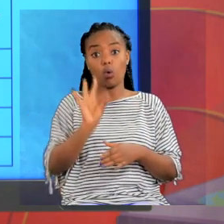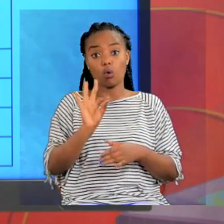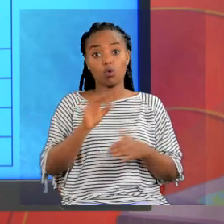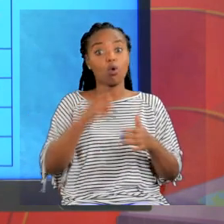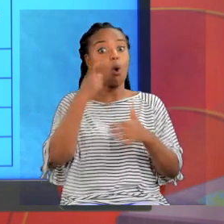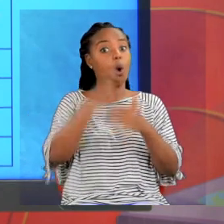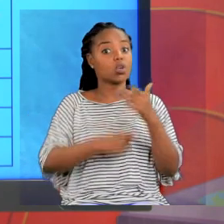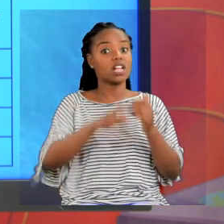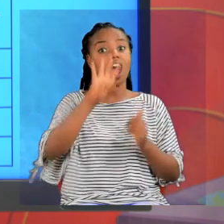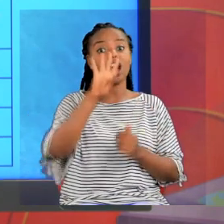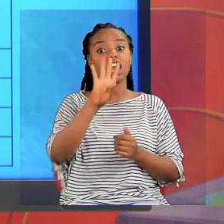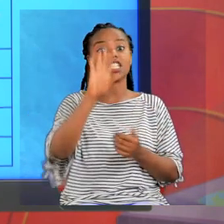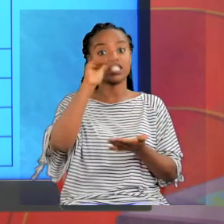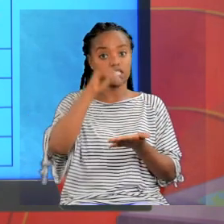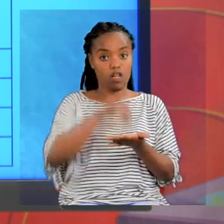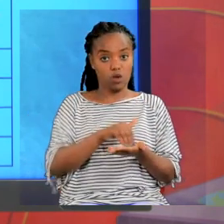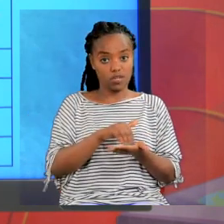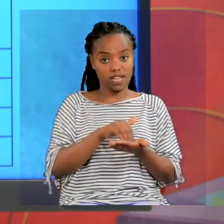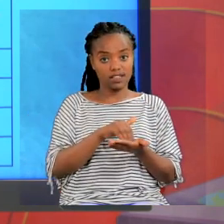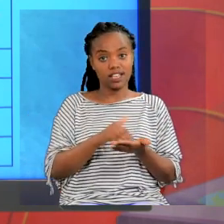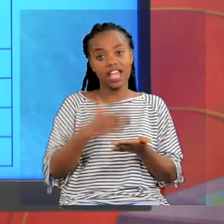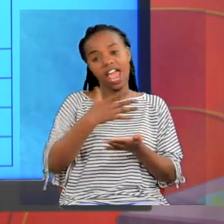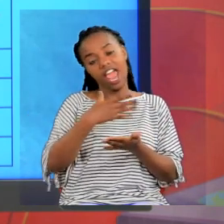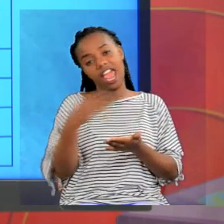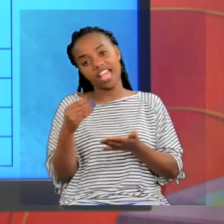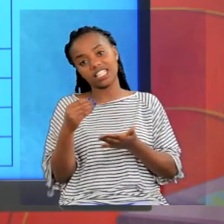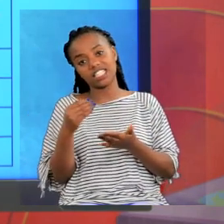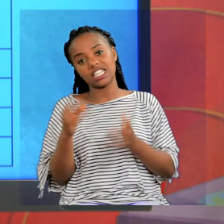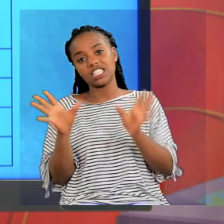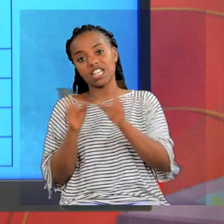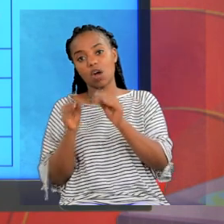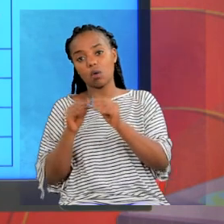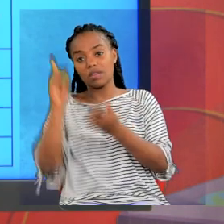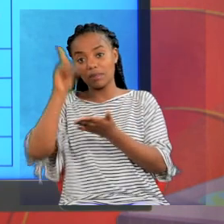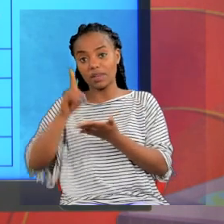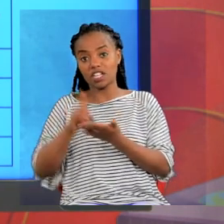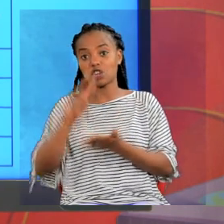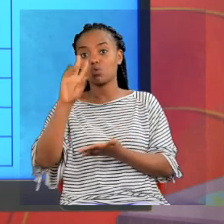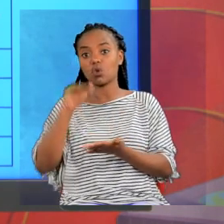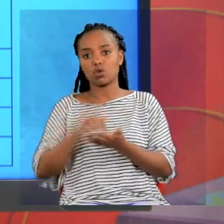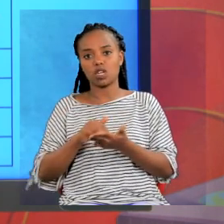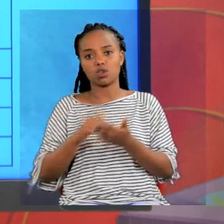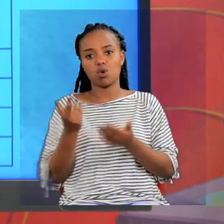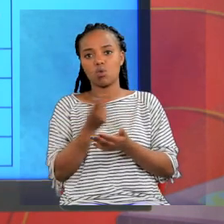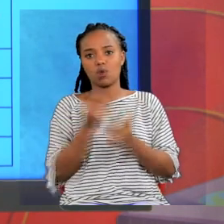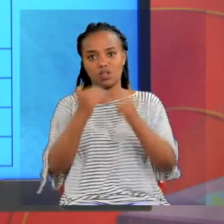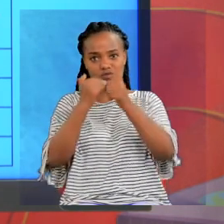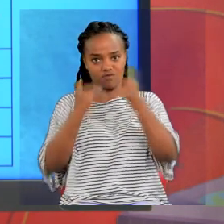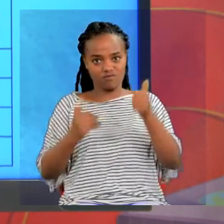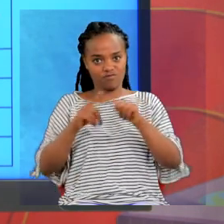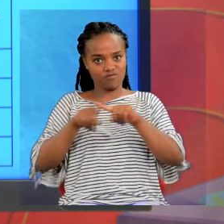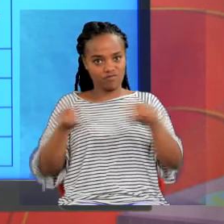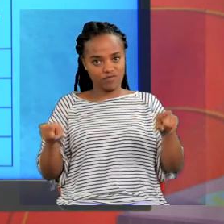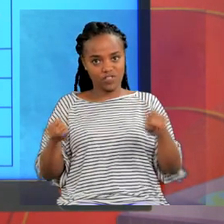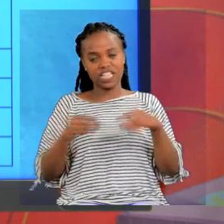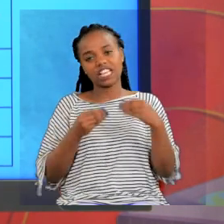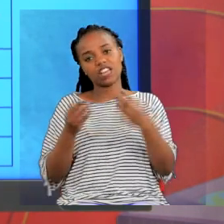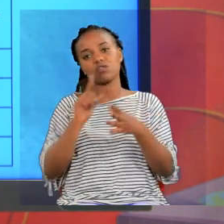is 4,000 and the accumulated depreciation it is 2,000. Their difference gives